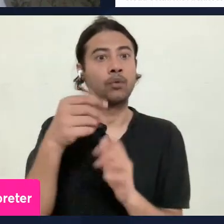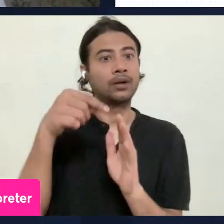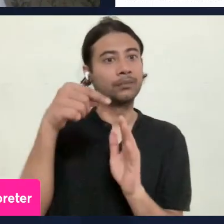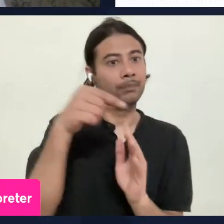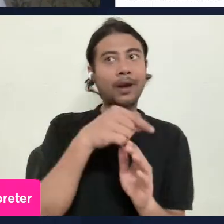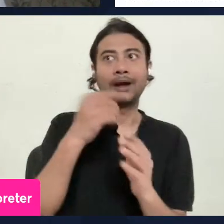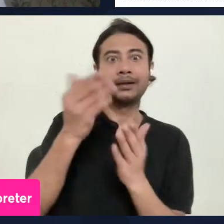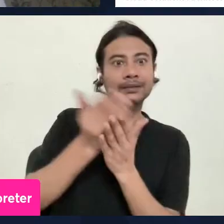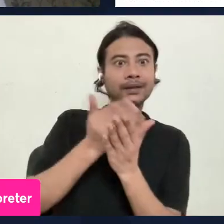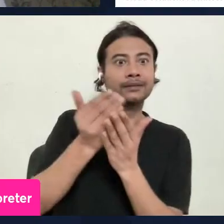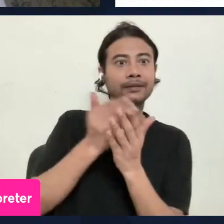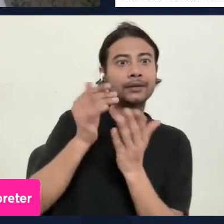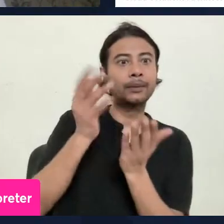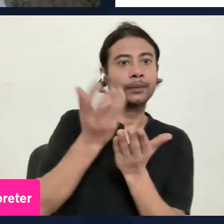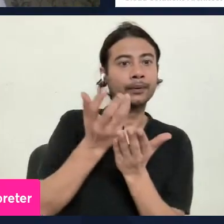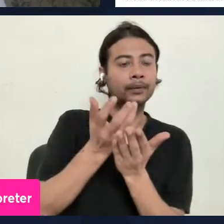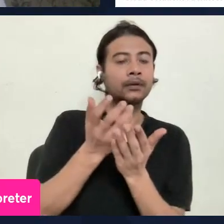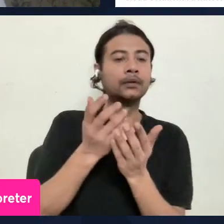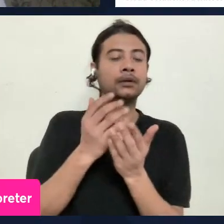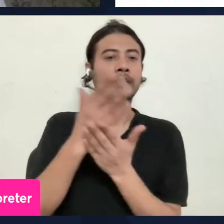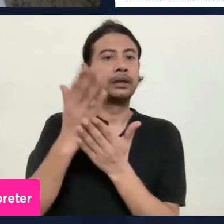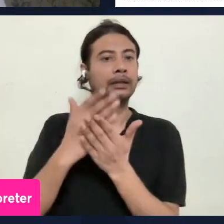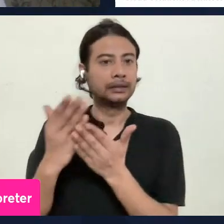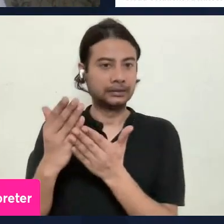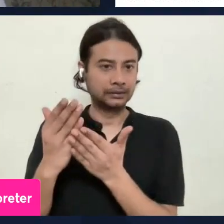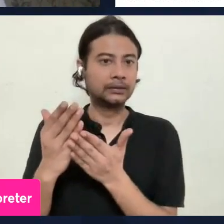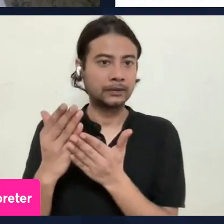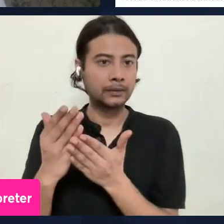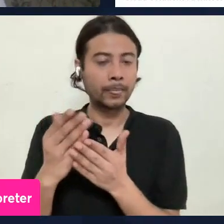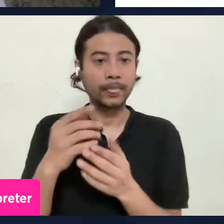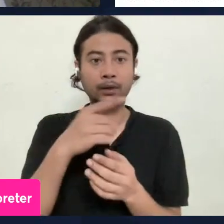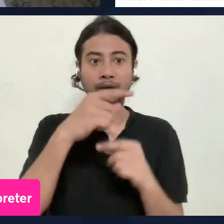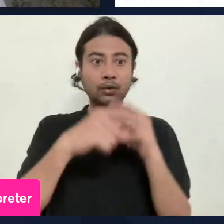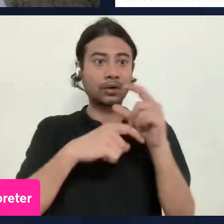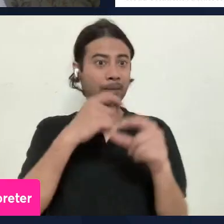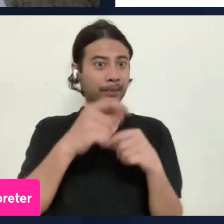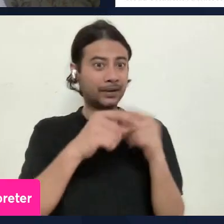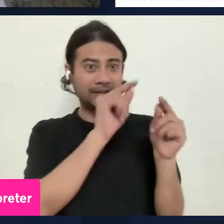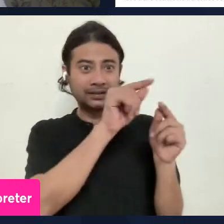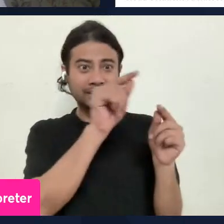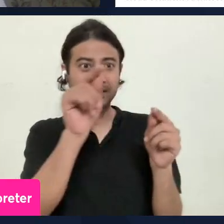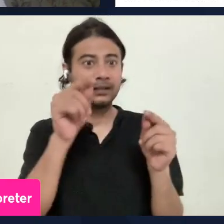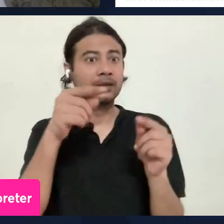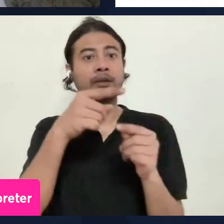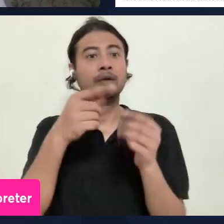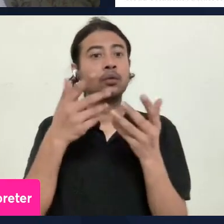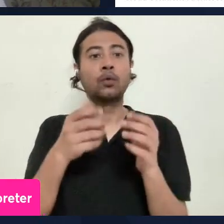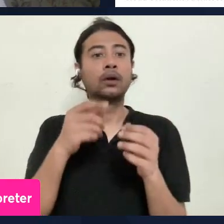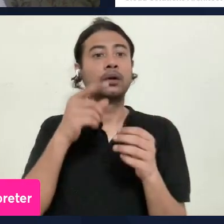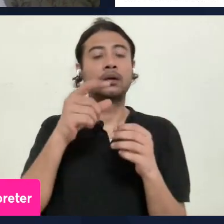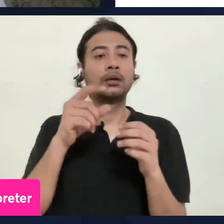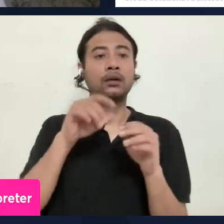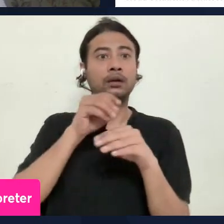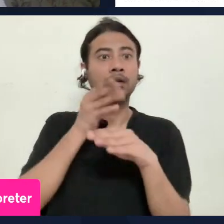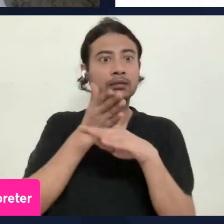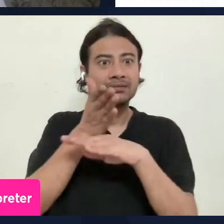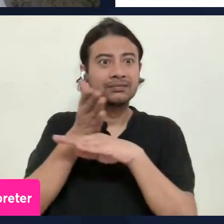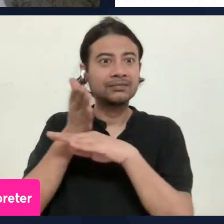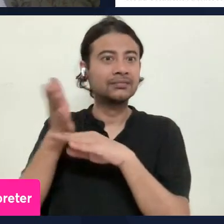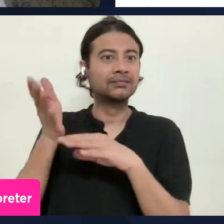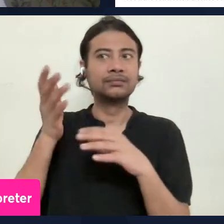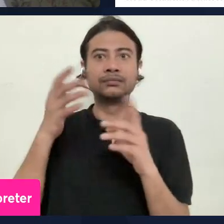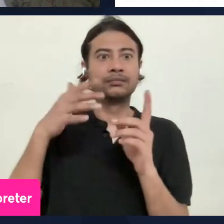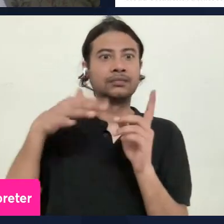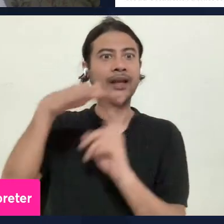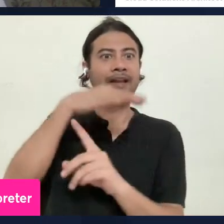running, which are very focused on being carbon neutral or negative. That is a huge,